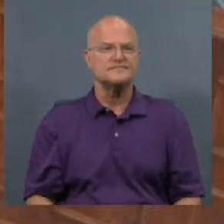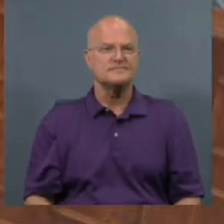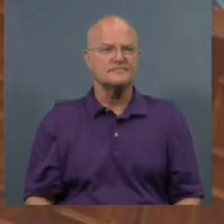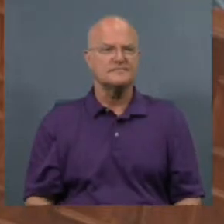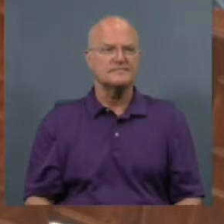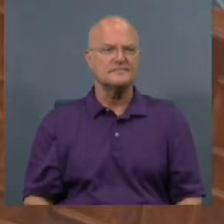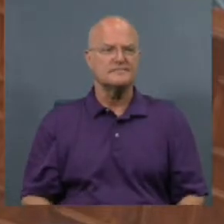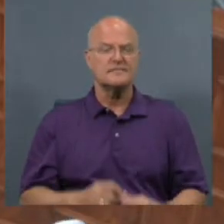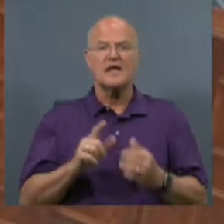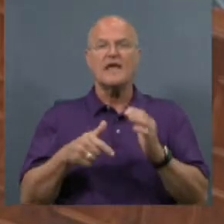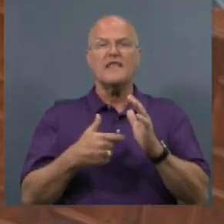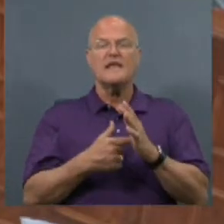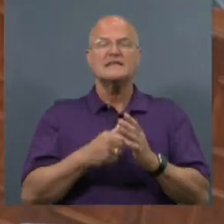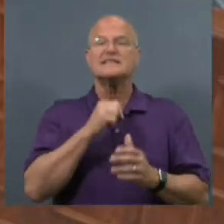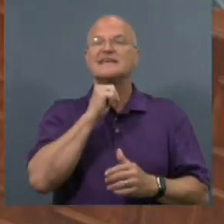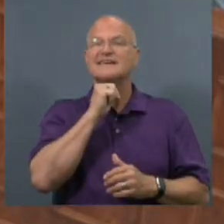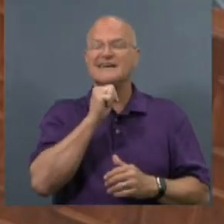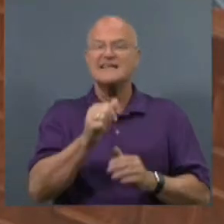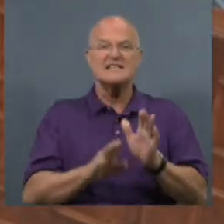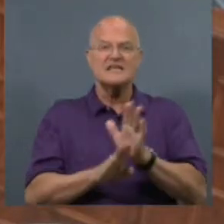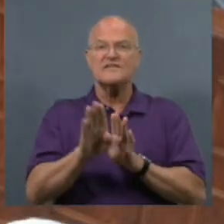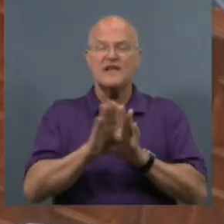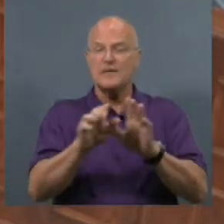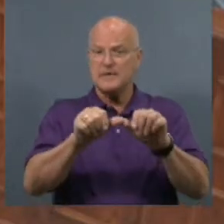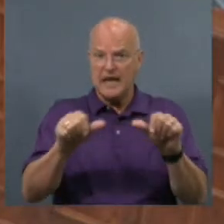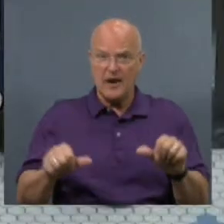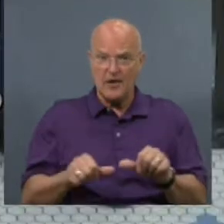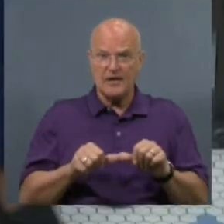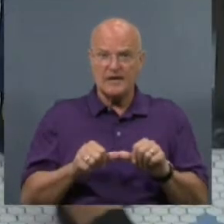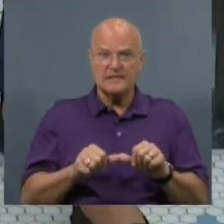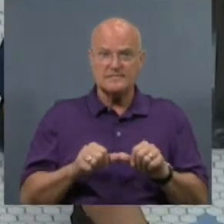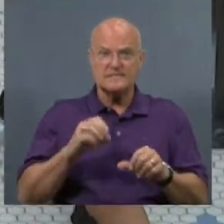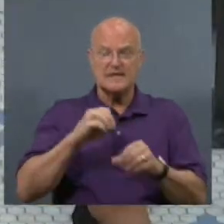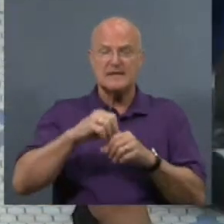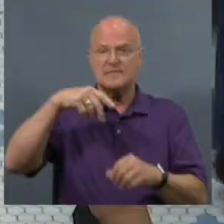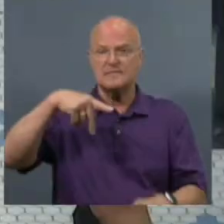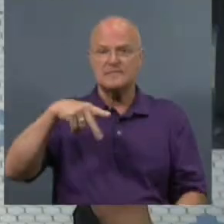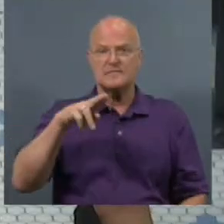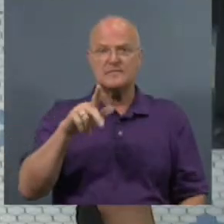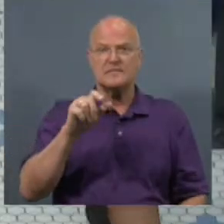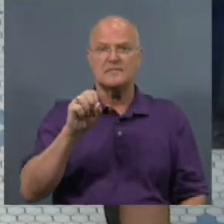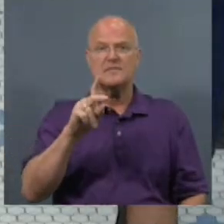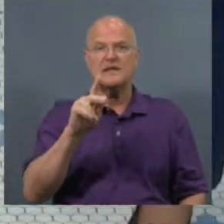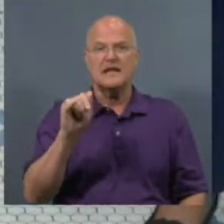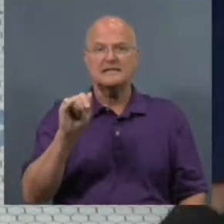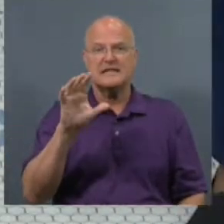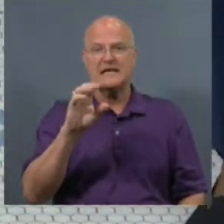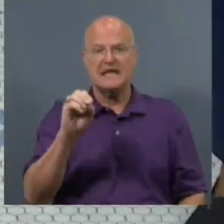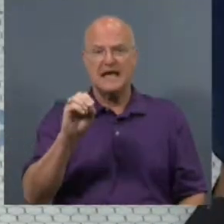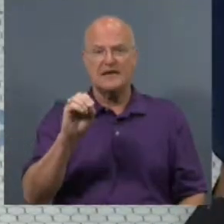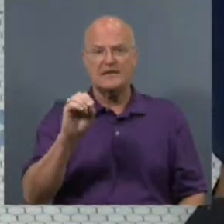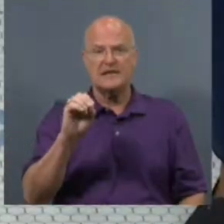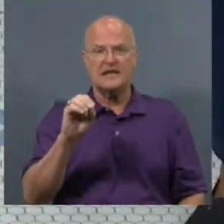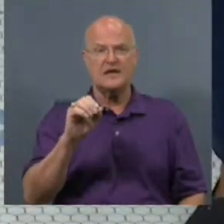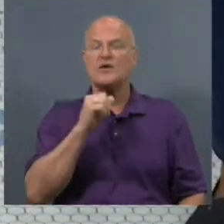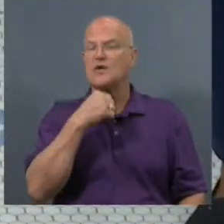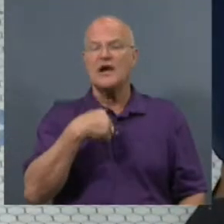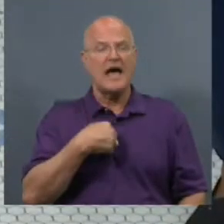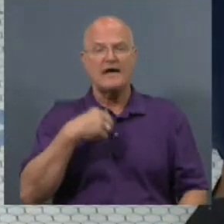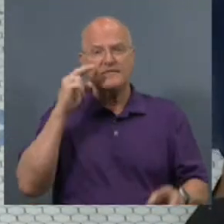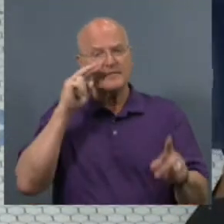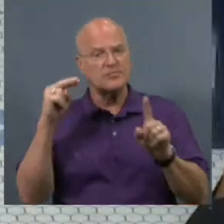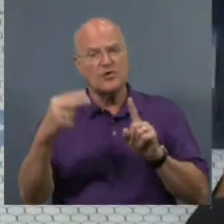So since this is in an unincorporated area, it's in Pulaski County at this time. So we don't have the